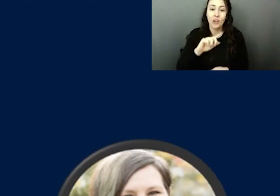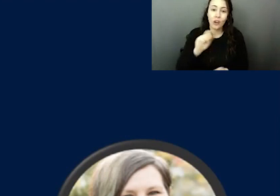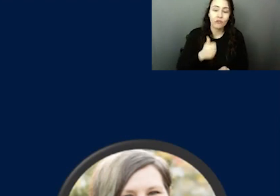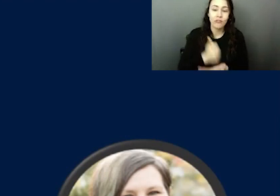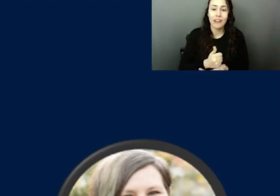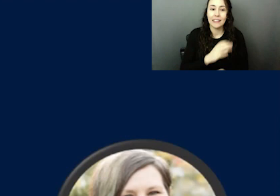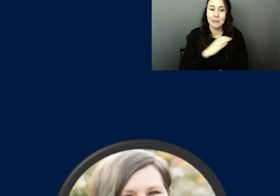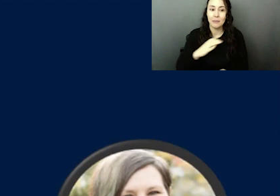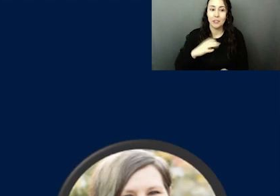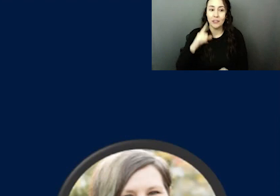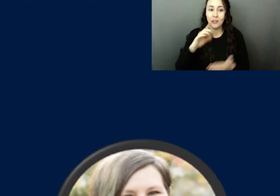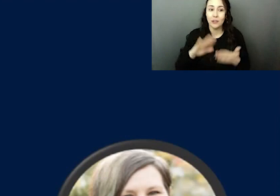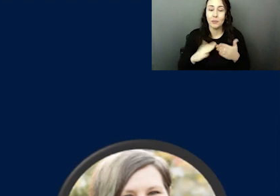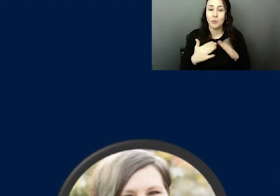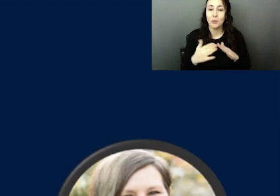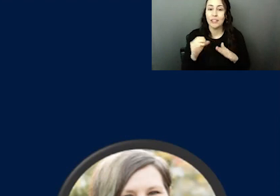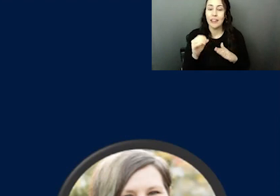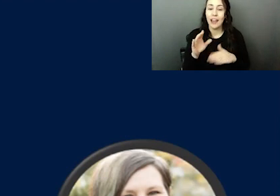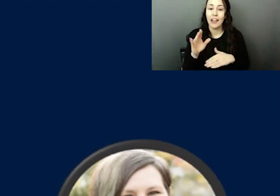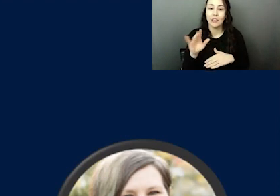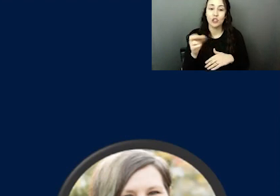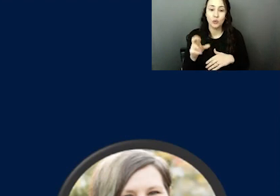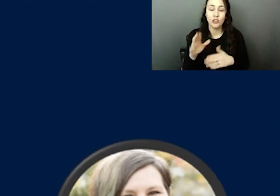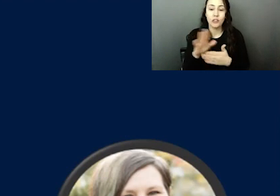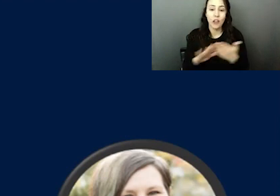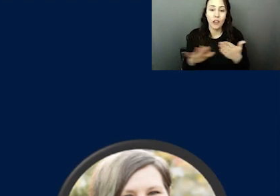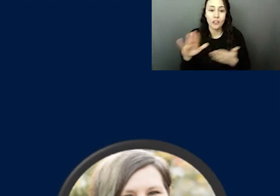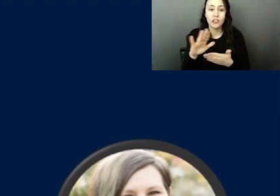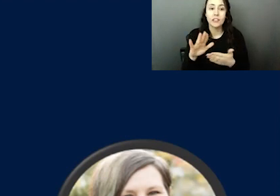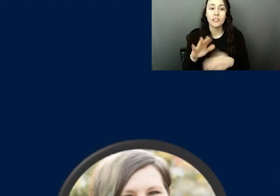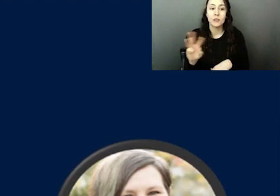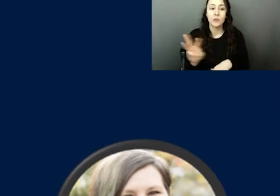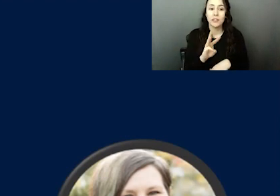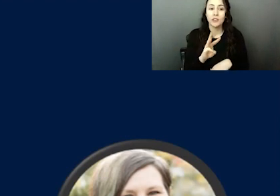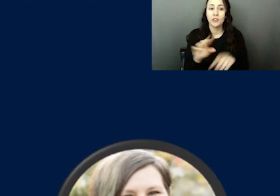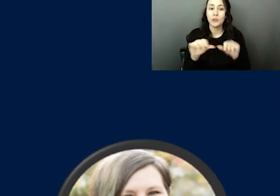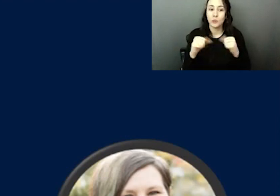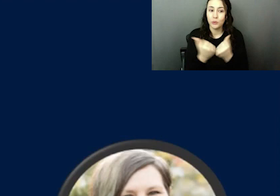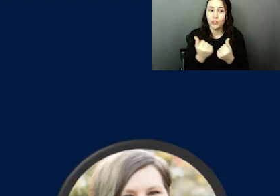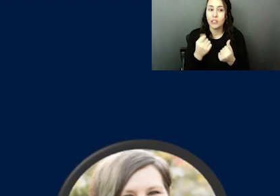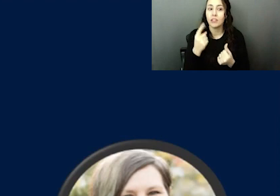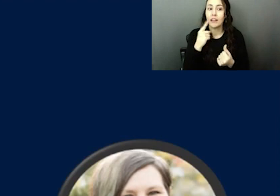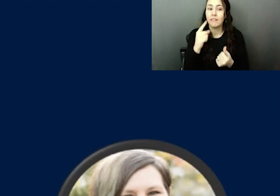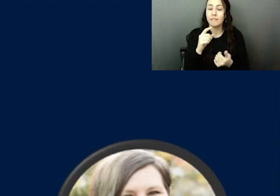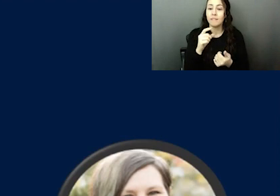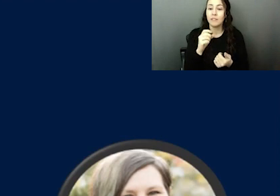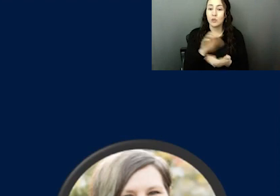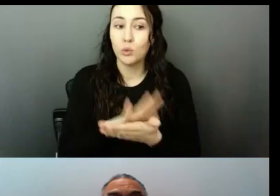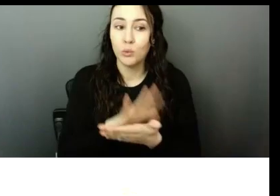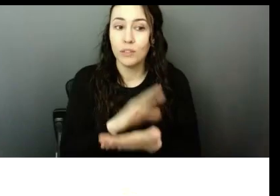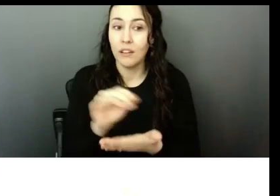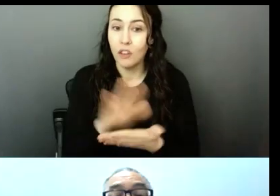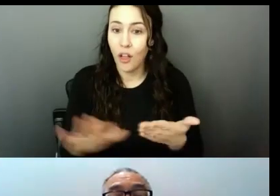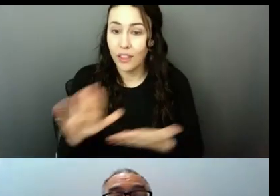Junior Colleges, Western Association of Schools and Colleges. With her presence here, there are